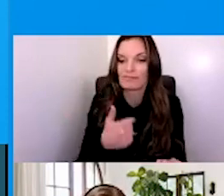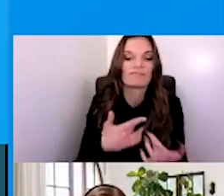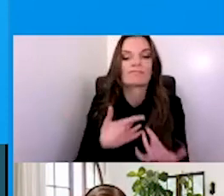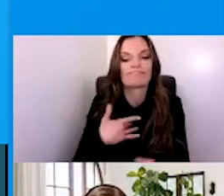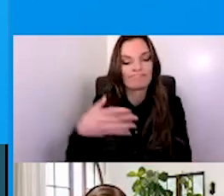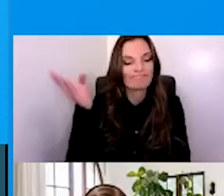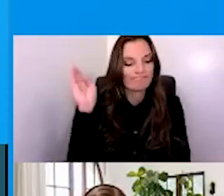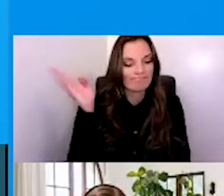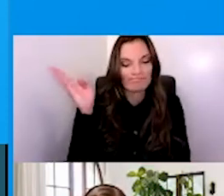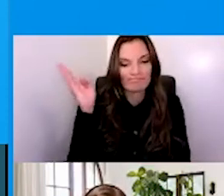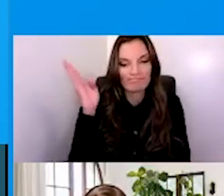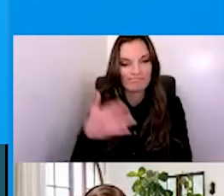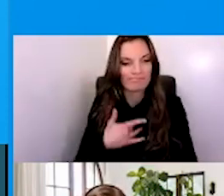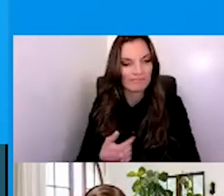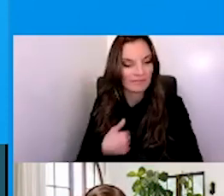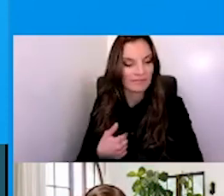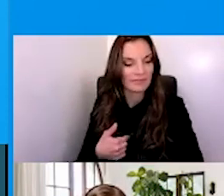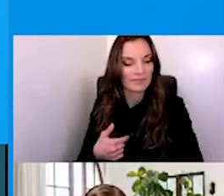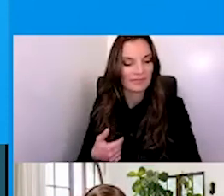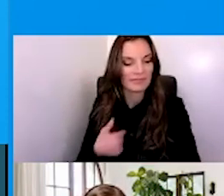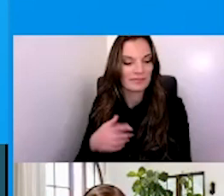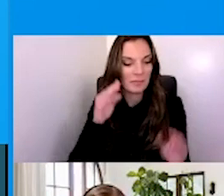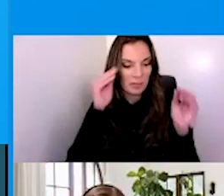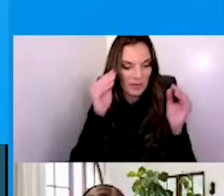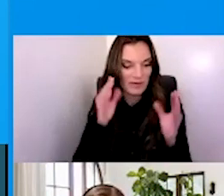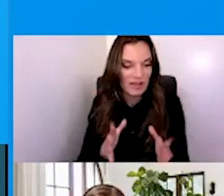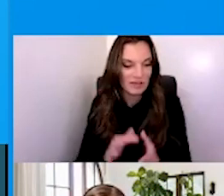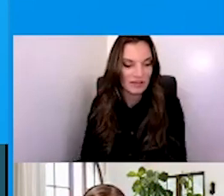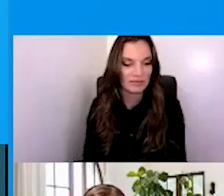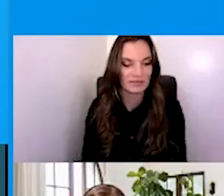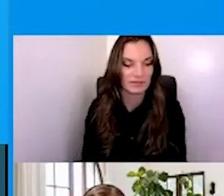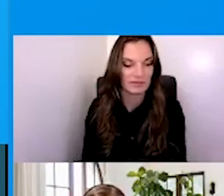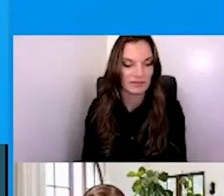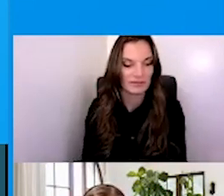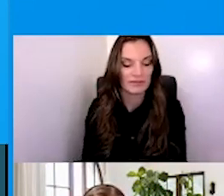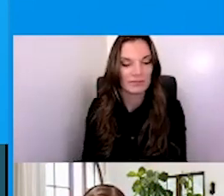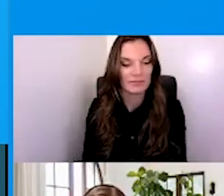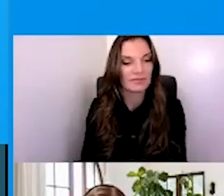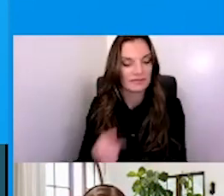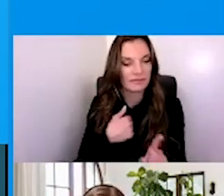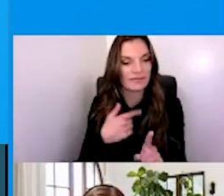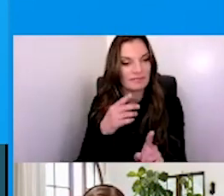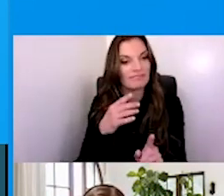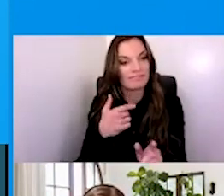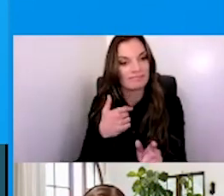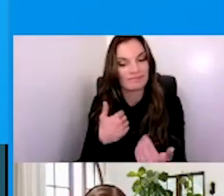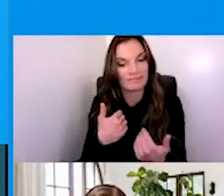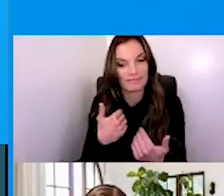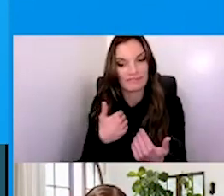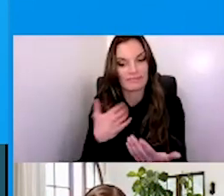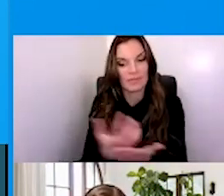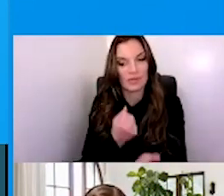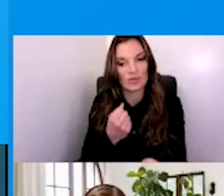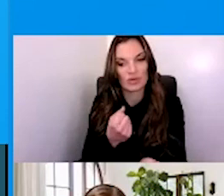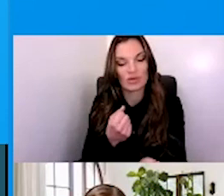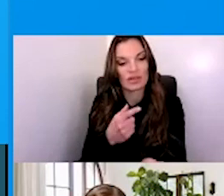this in my role as professor. I also conduct research. And I have the opportunity to be engaged in a